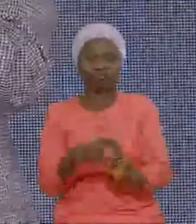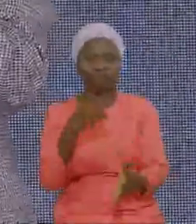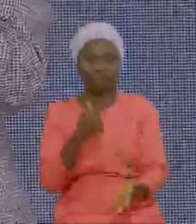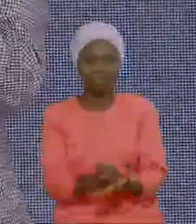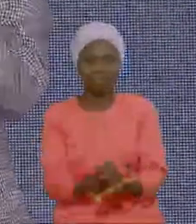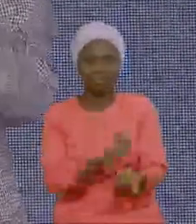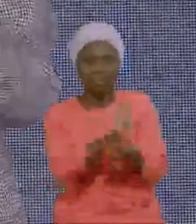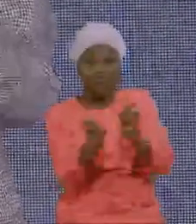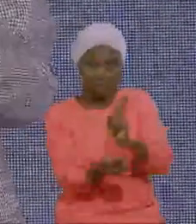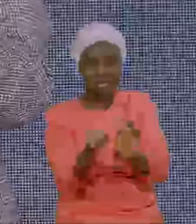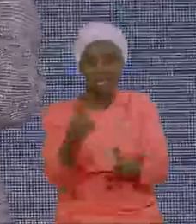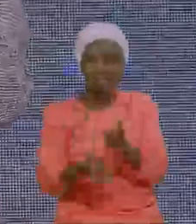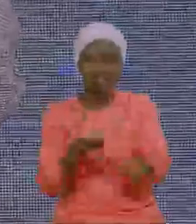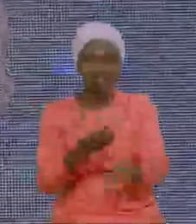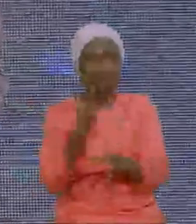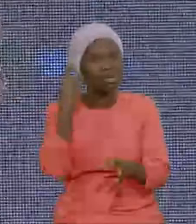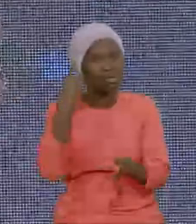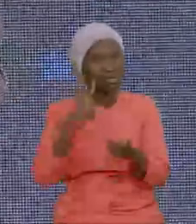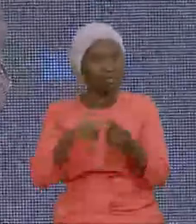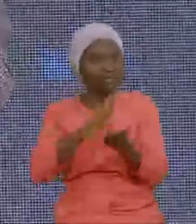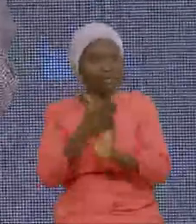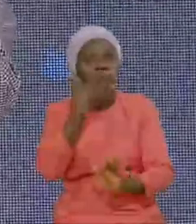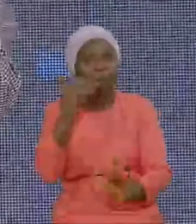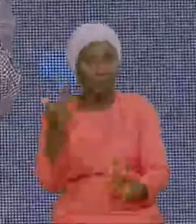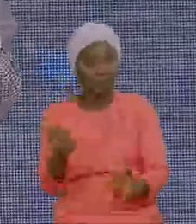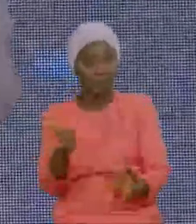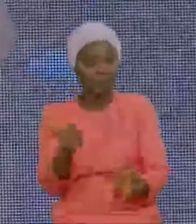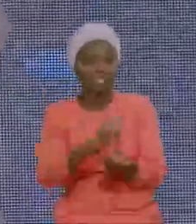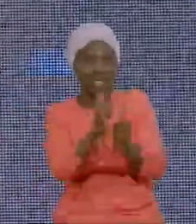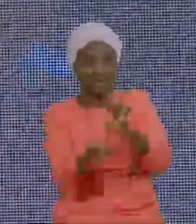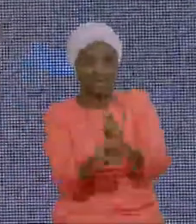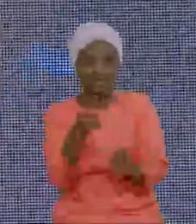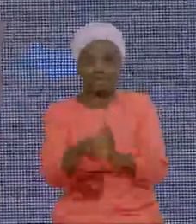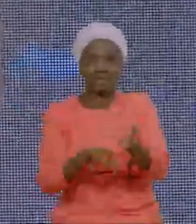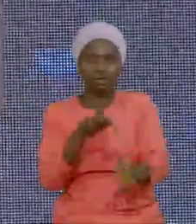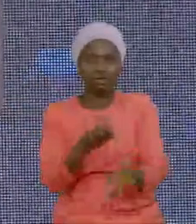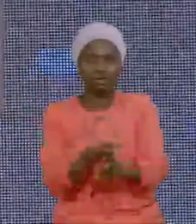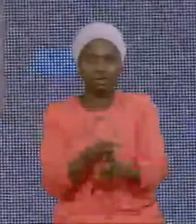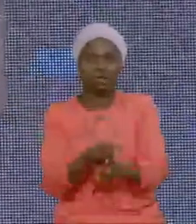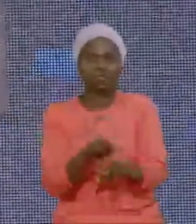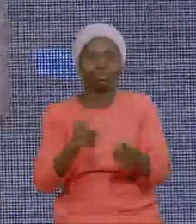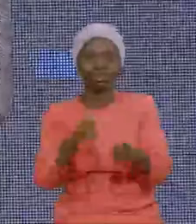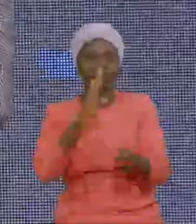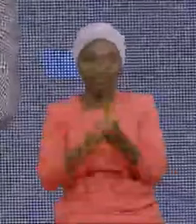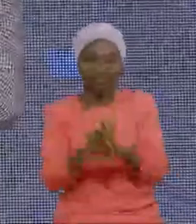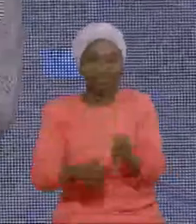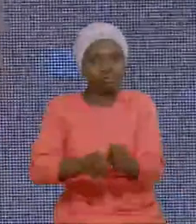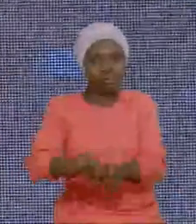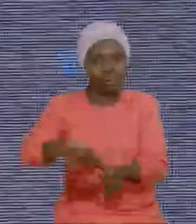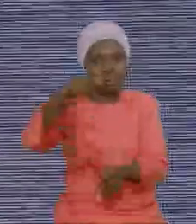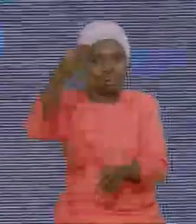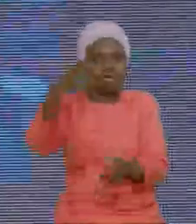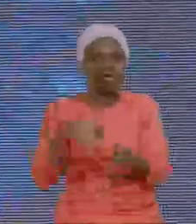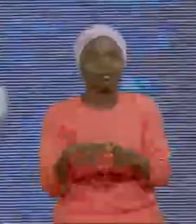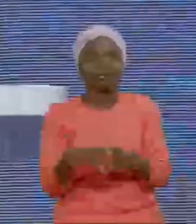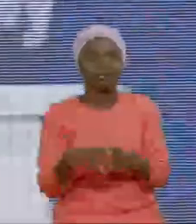the world for the better. Transformer le monde change en un meilleur the world endroit. For the higher. Changer le monde en un